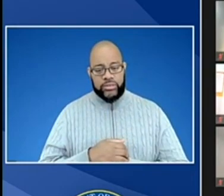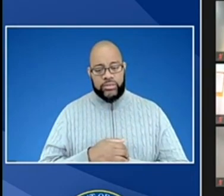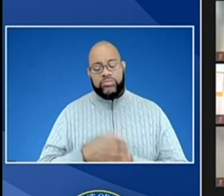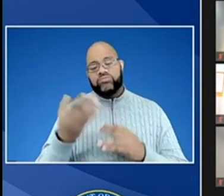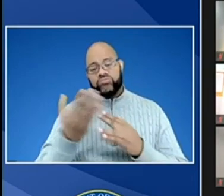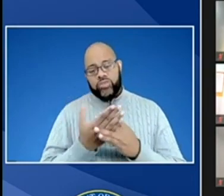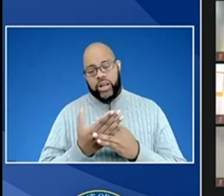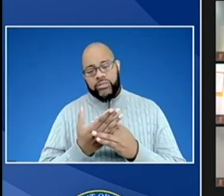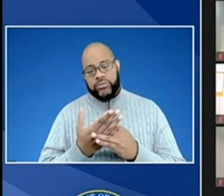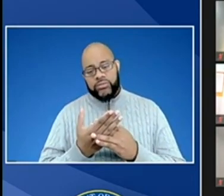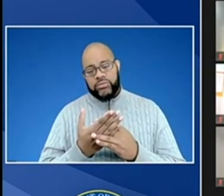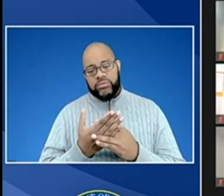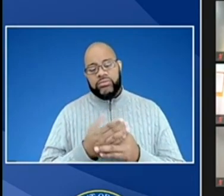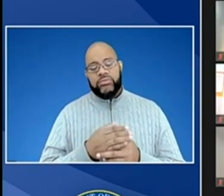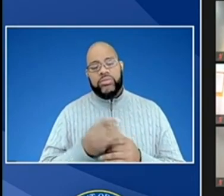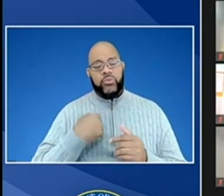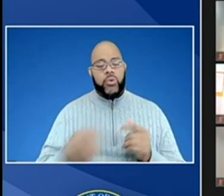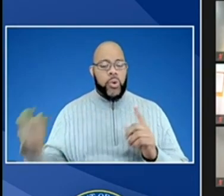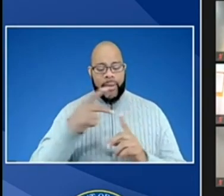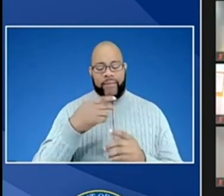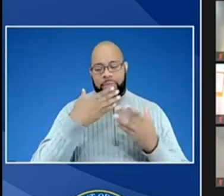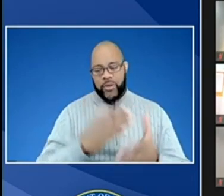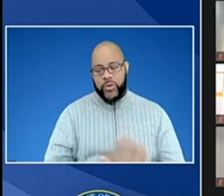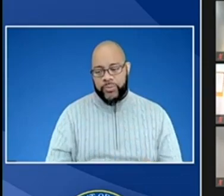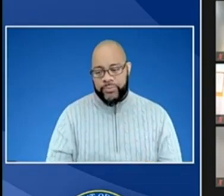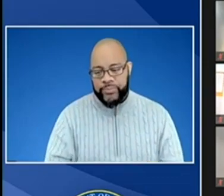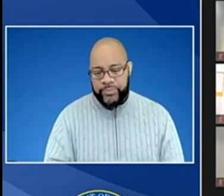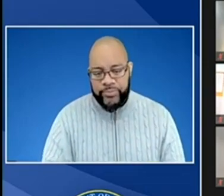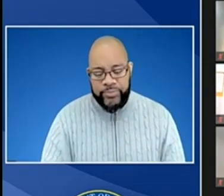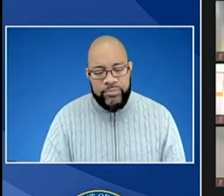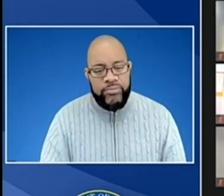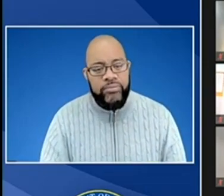break. Yeah, of and course. Then that's we'll fine. Circle back. Thank you.